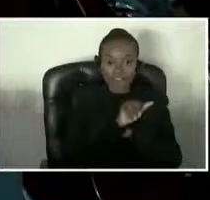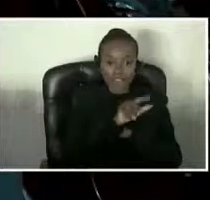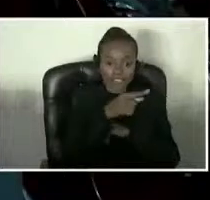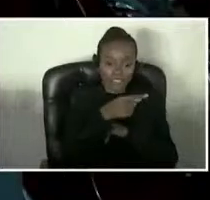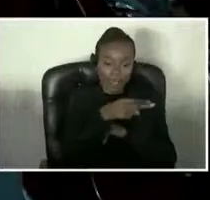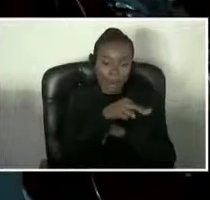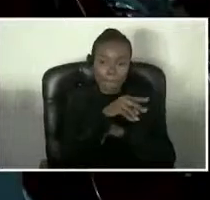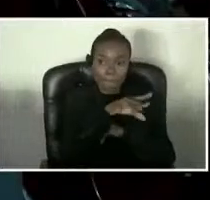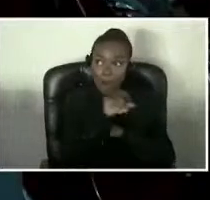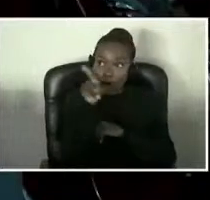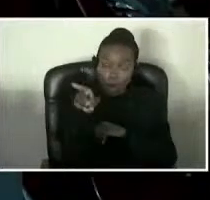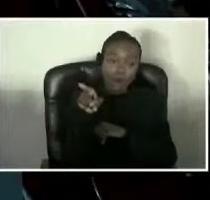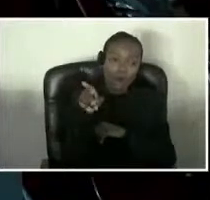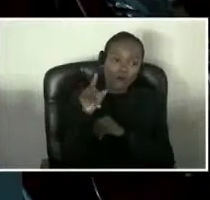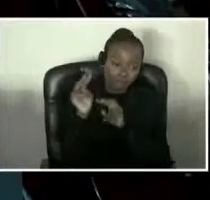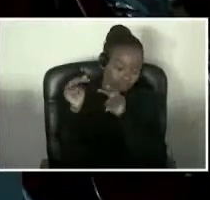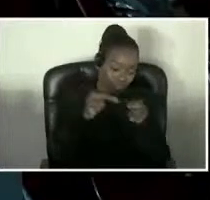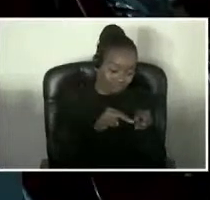game